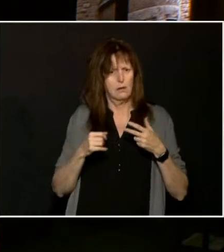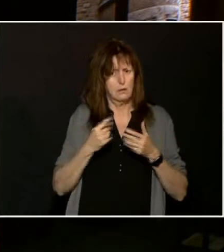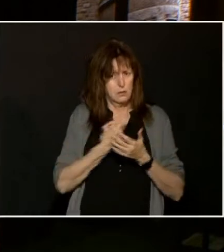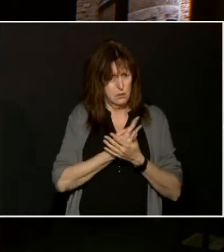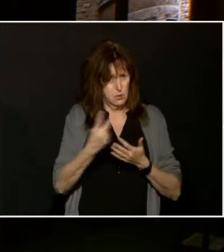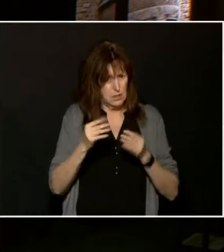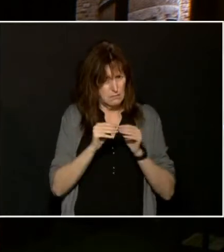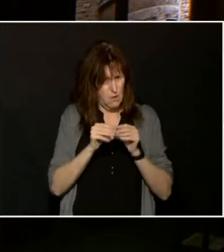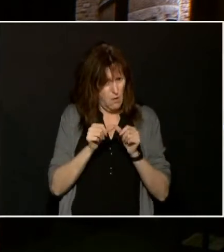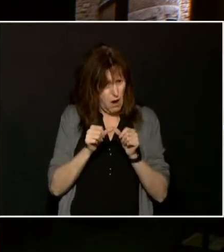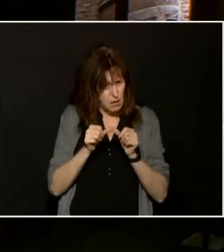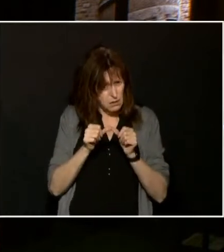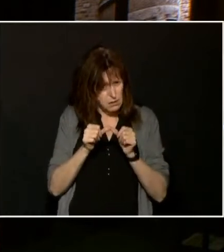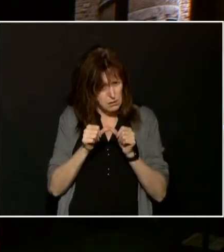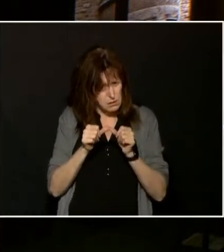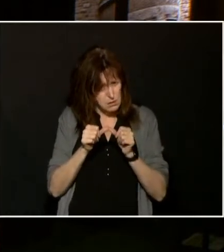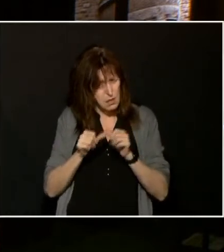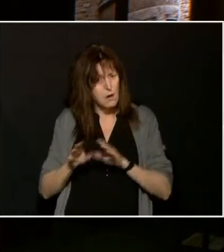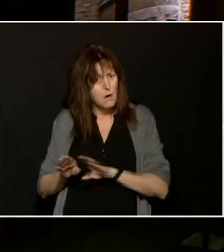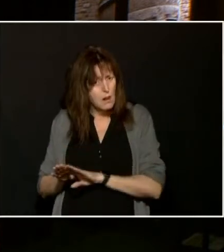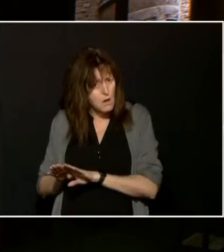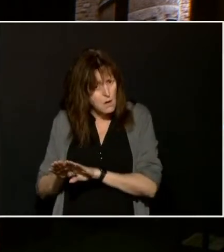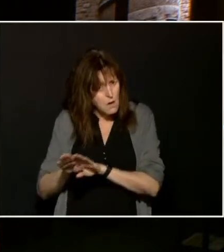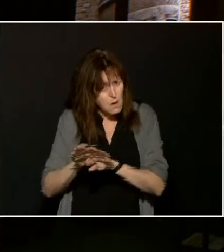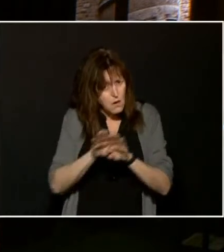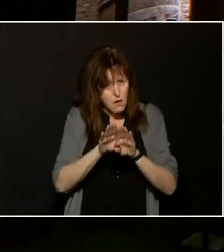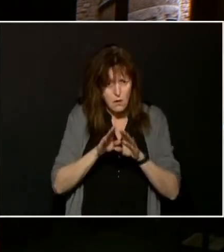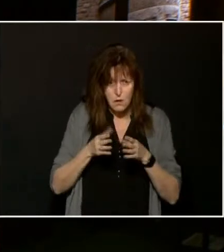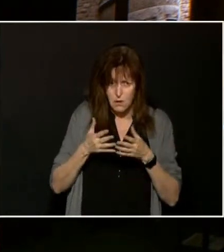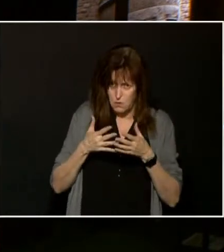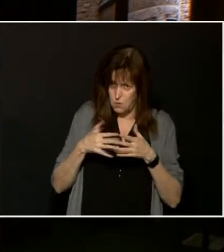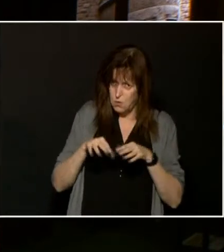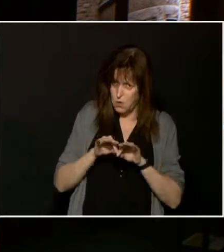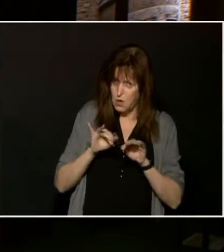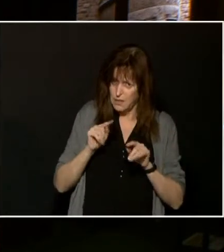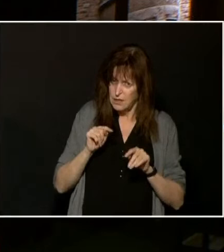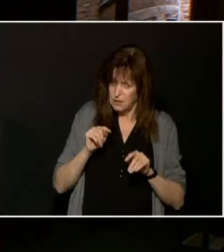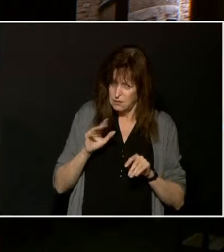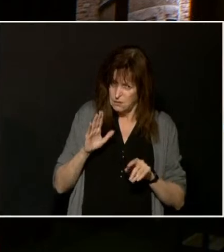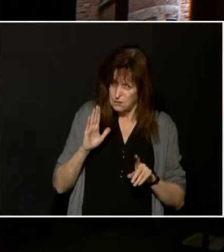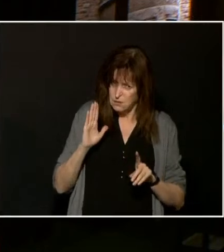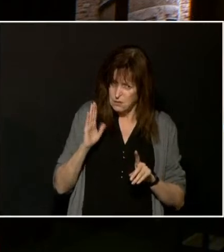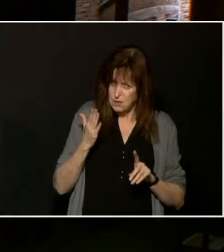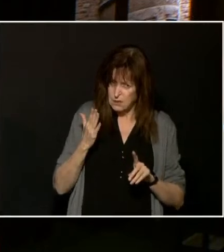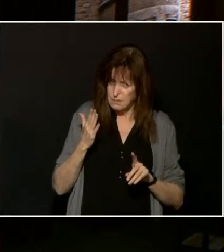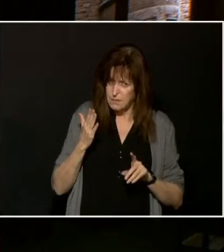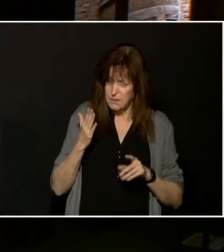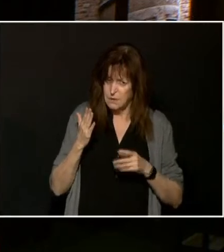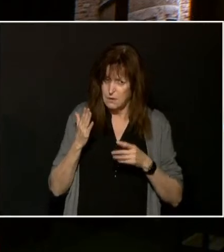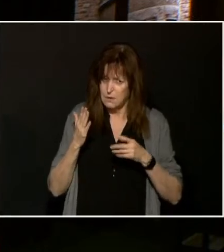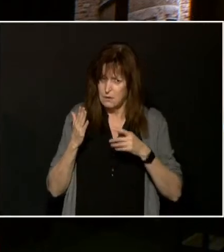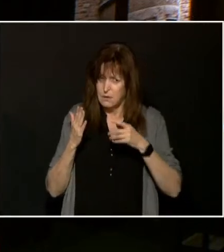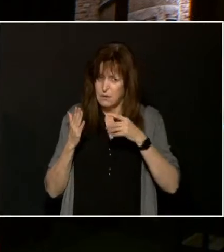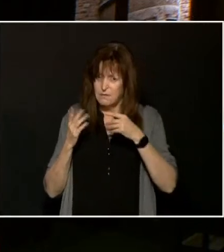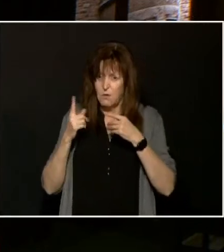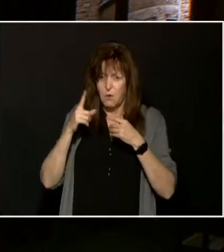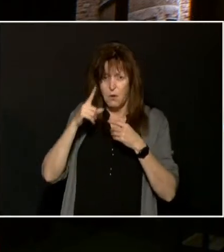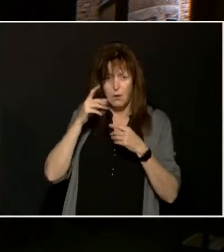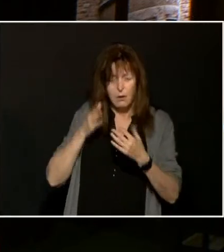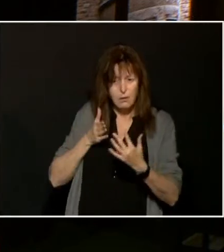before you went to a partial reopening. That it makes quite a big difference between those two lines,